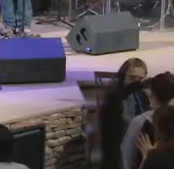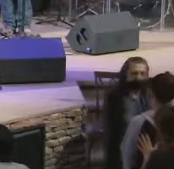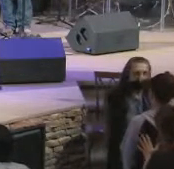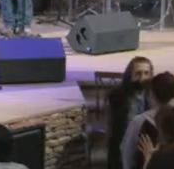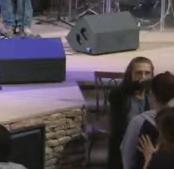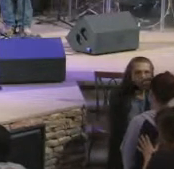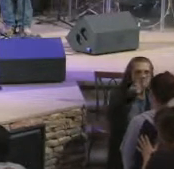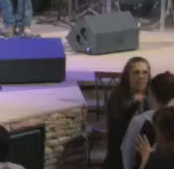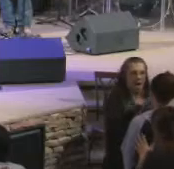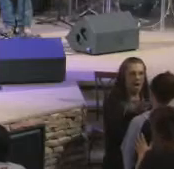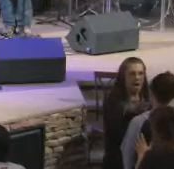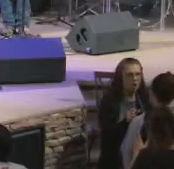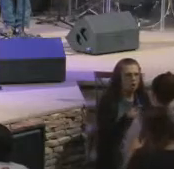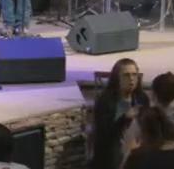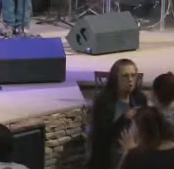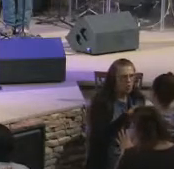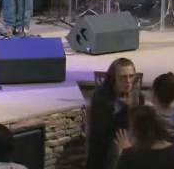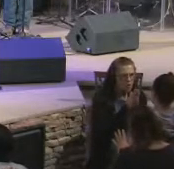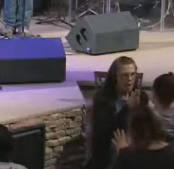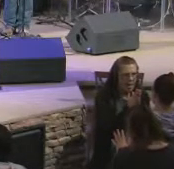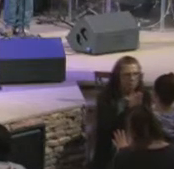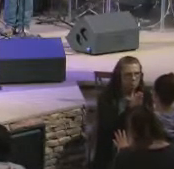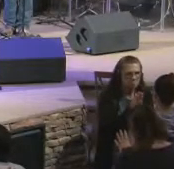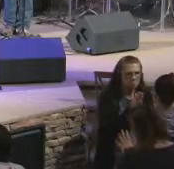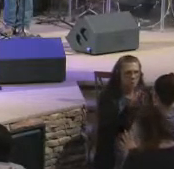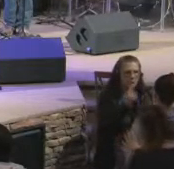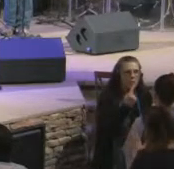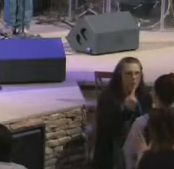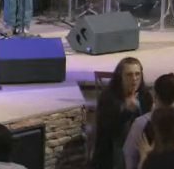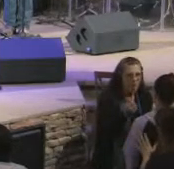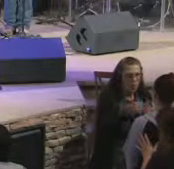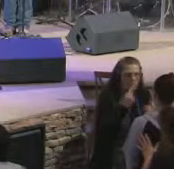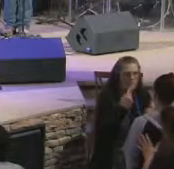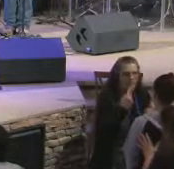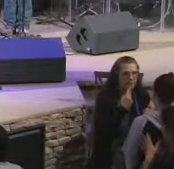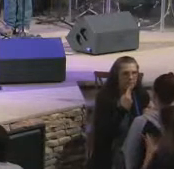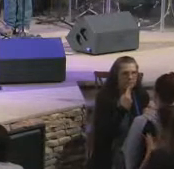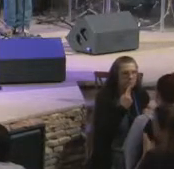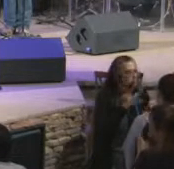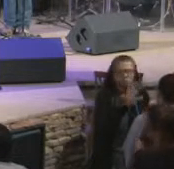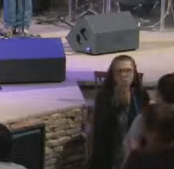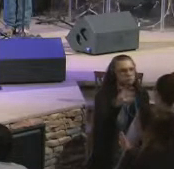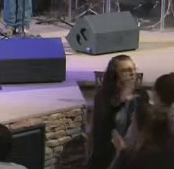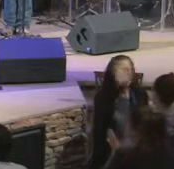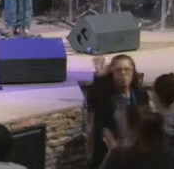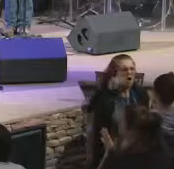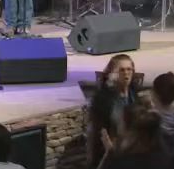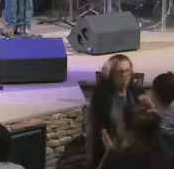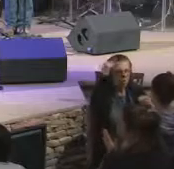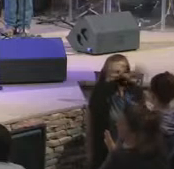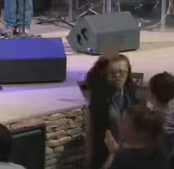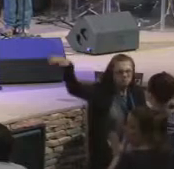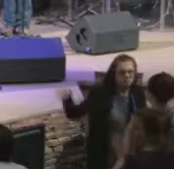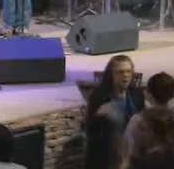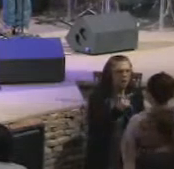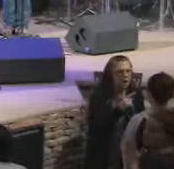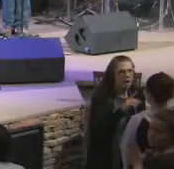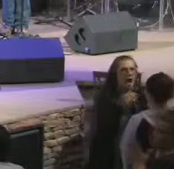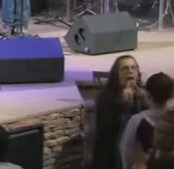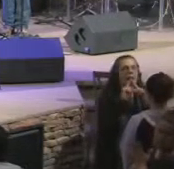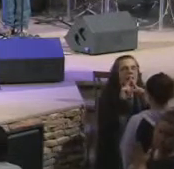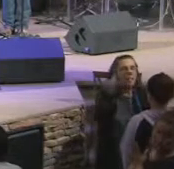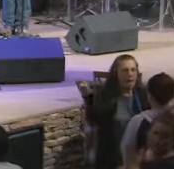them, whatever their need is, God, you see it. You see what it is that they deal with. And God, we're going to give it to you right now. And